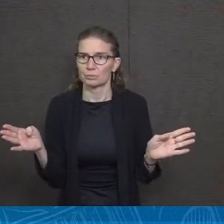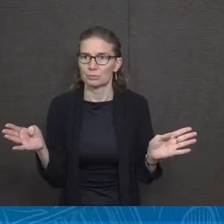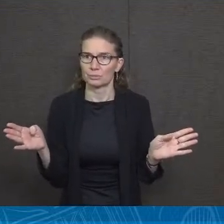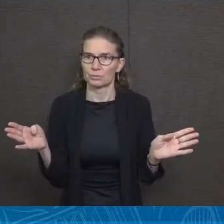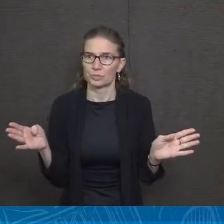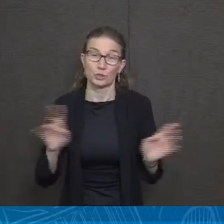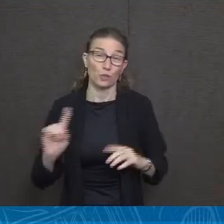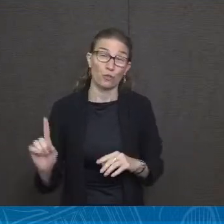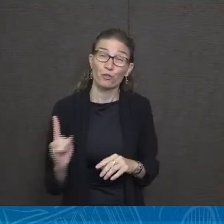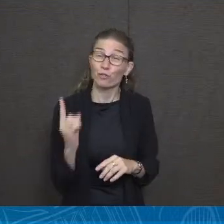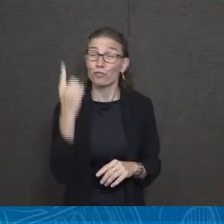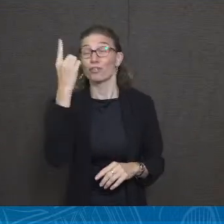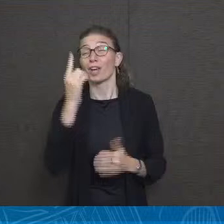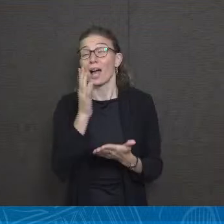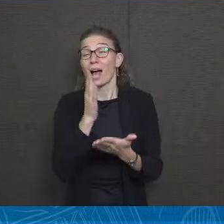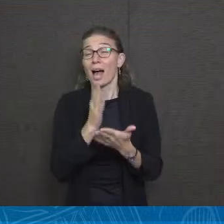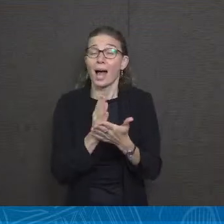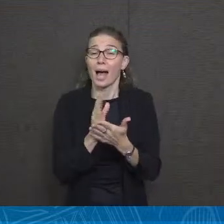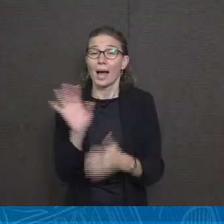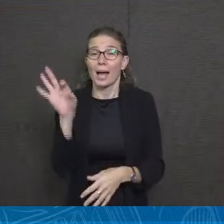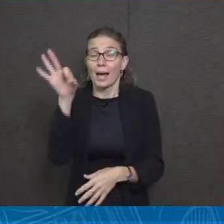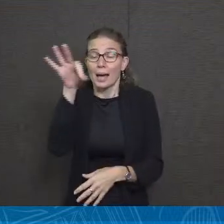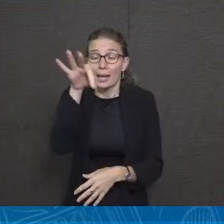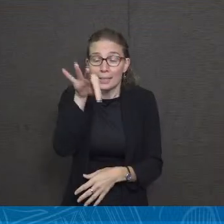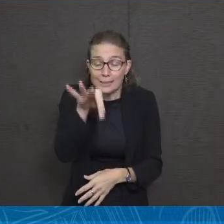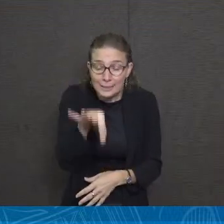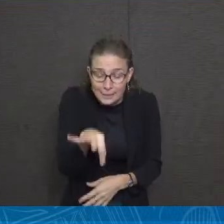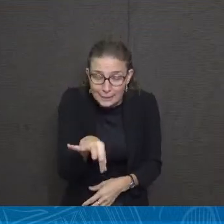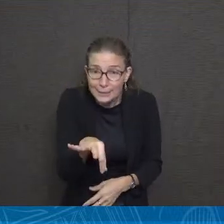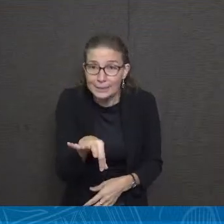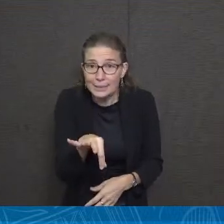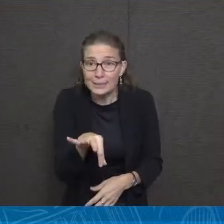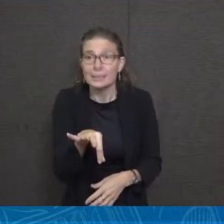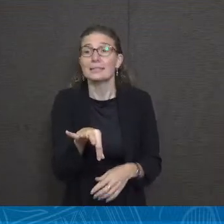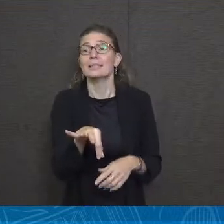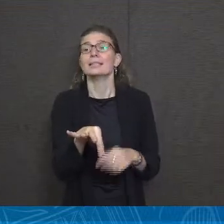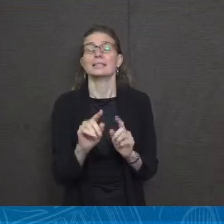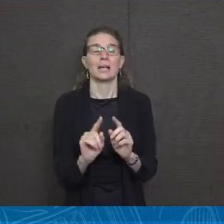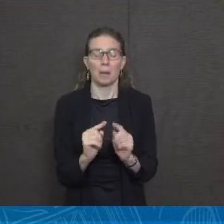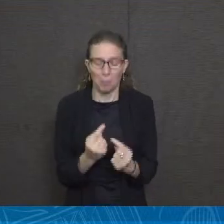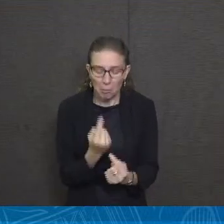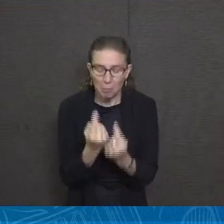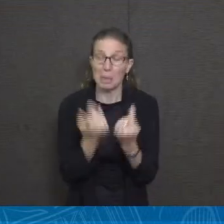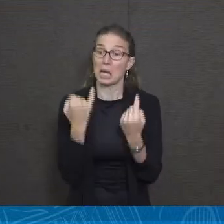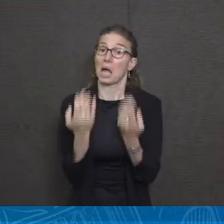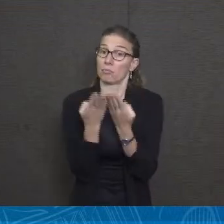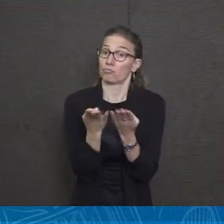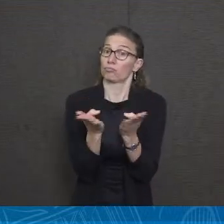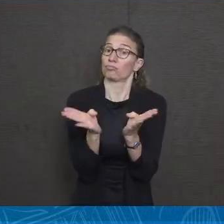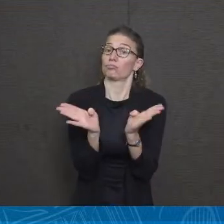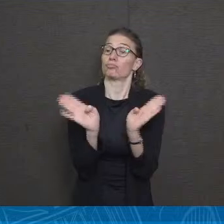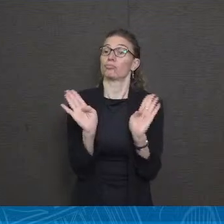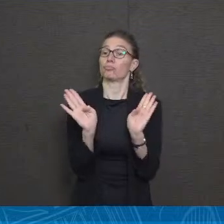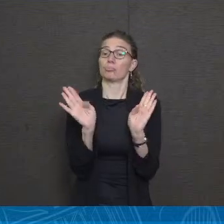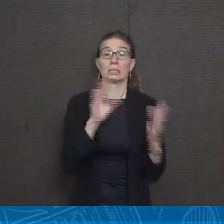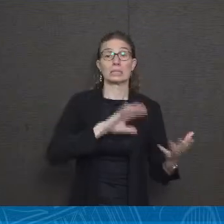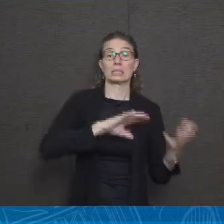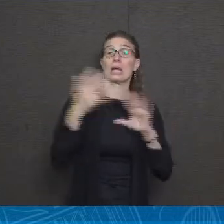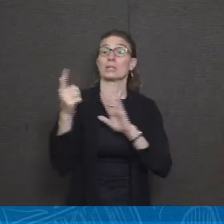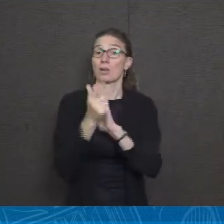seed. That's where a lot of work was placed, but now we're broadening it into disaster law as a concept, and it's great to see the